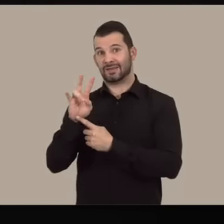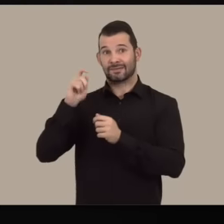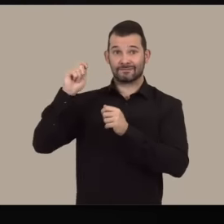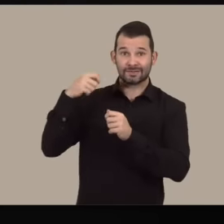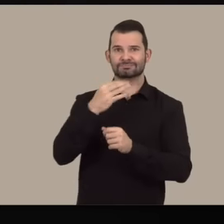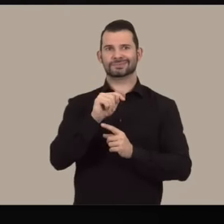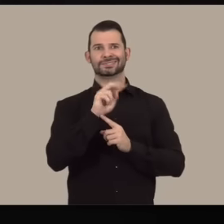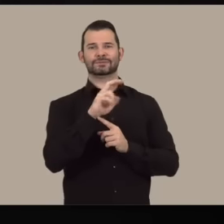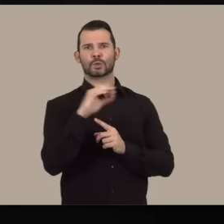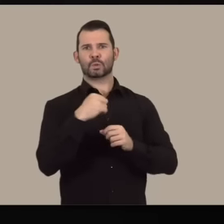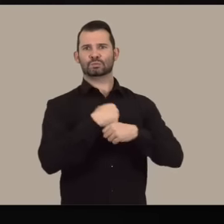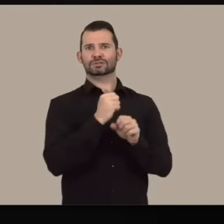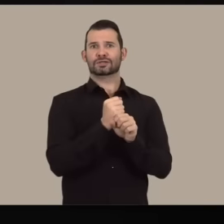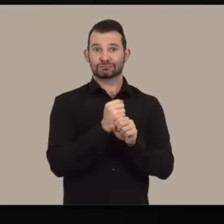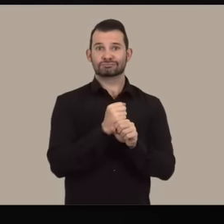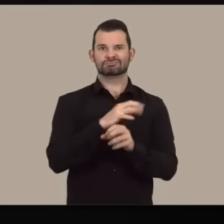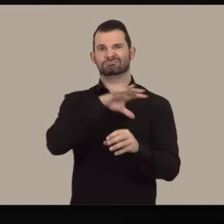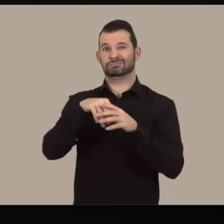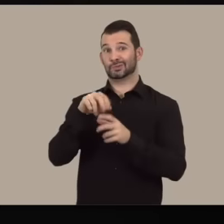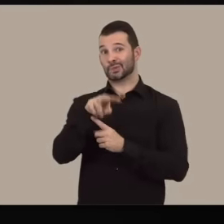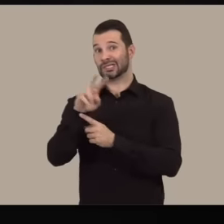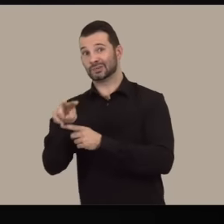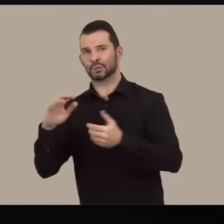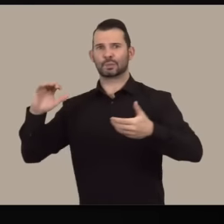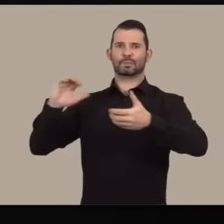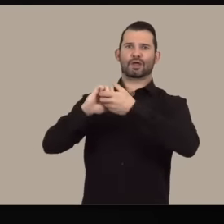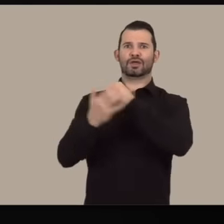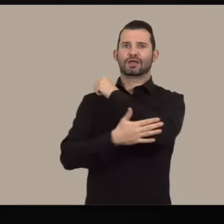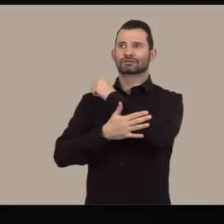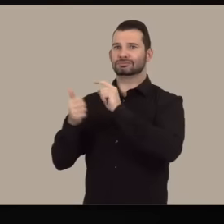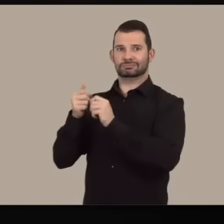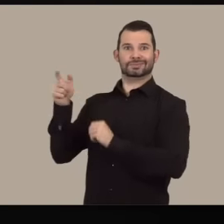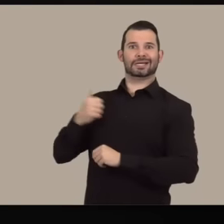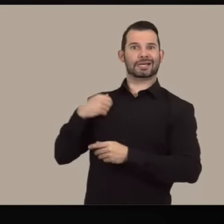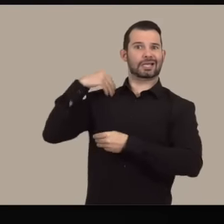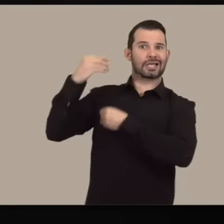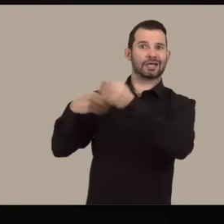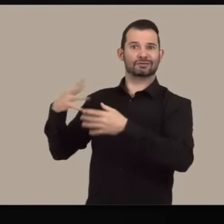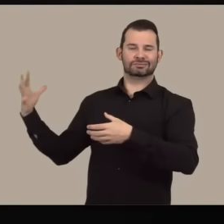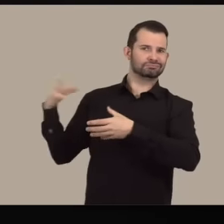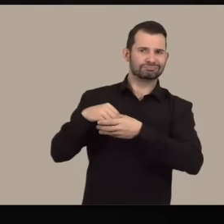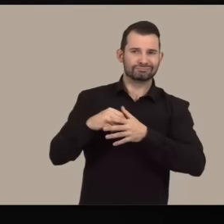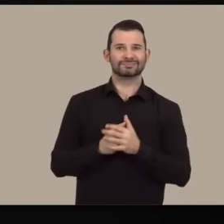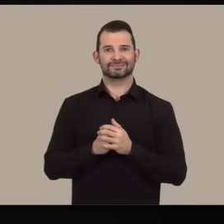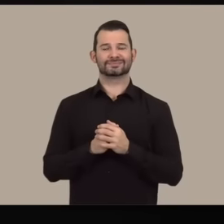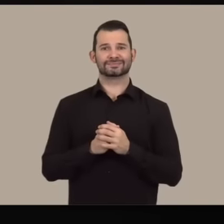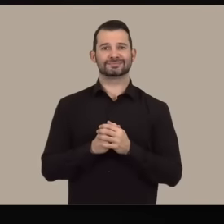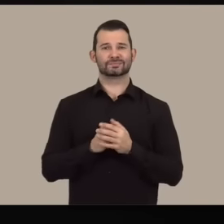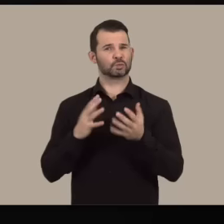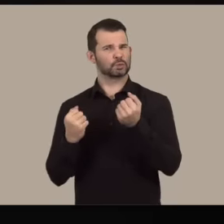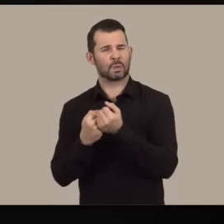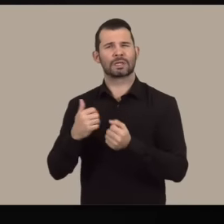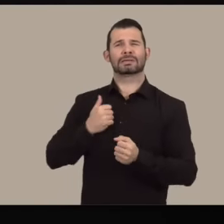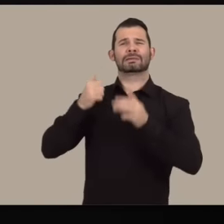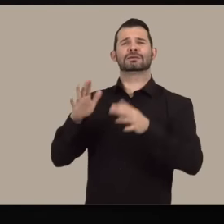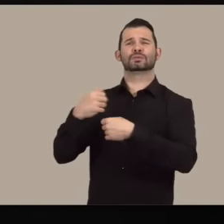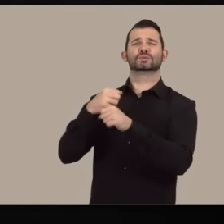Telefilm recommended 57 films and TV co-productions involving 22 partner countries to Canadian